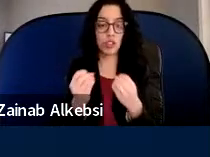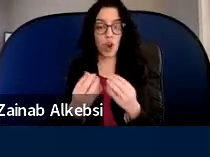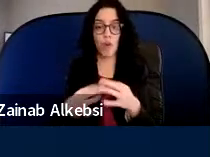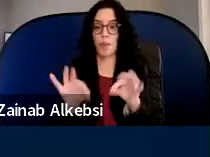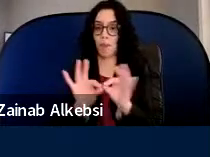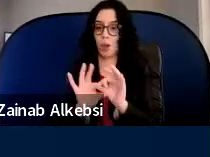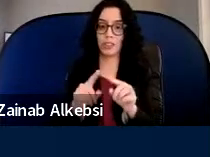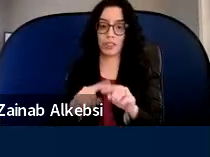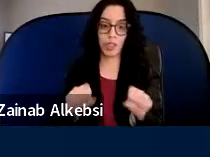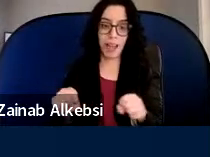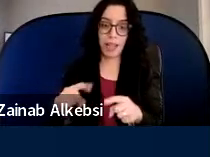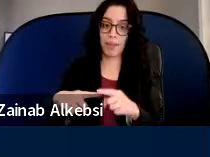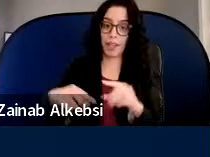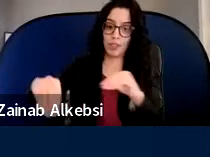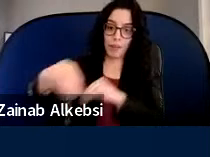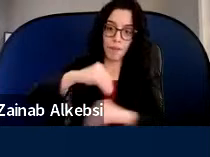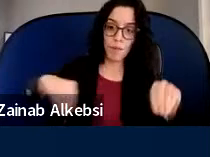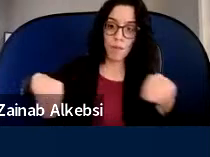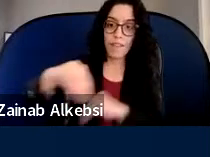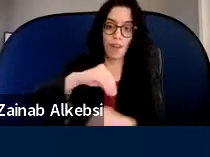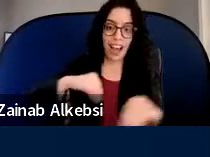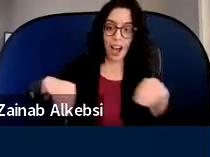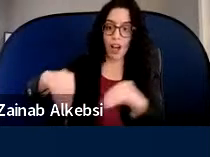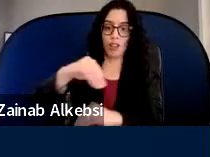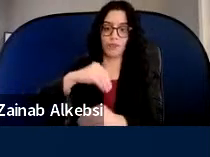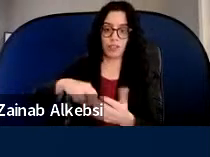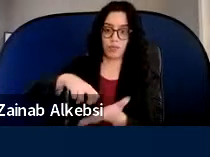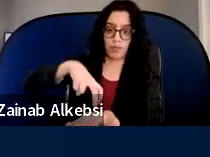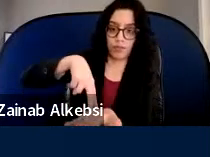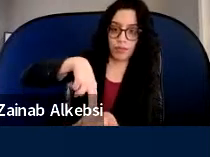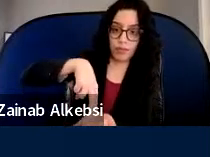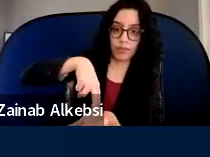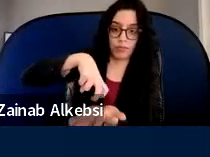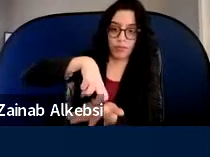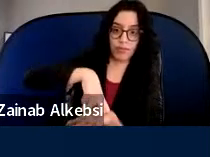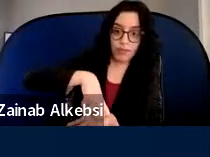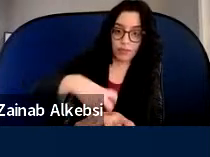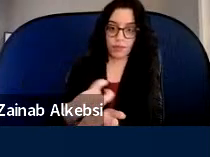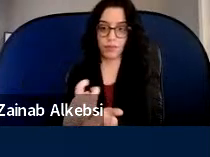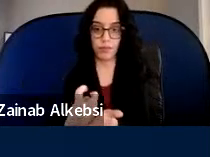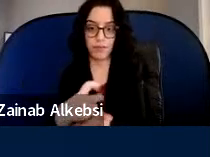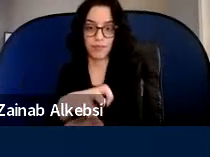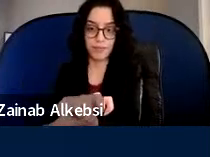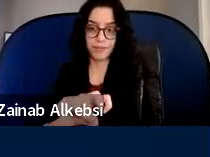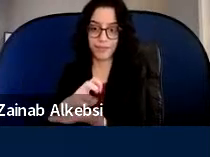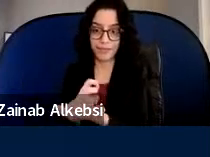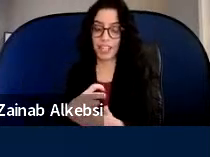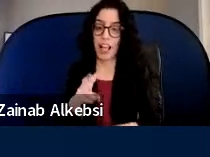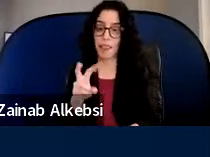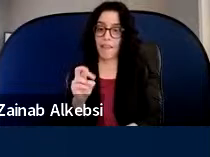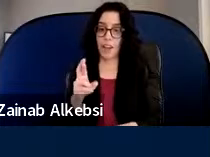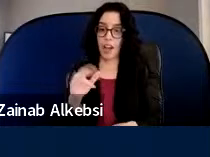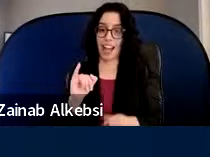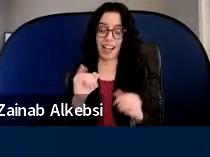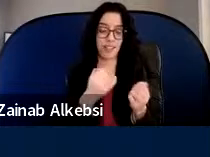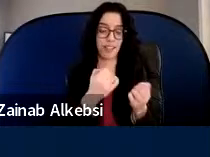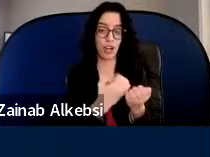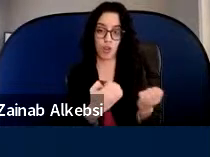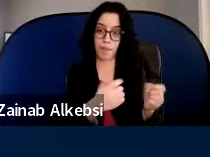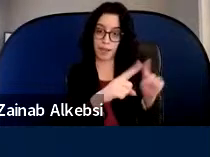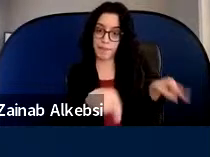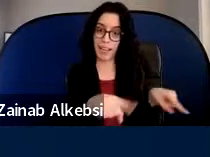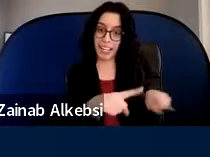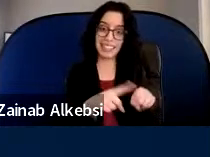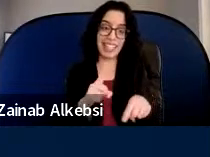my situation, for example, when I was getting ready to give birth. It's really important for an interpreter to be live in the room because they may need to